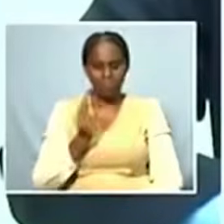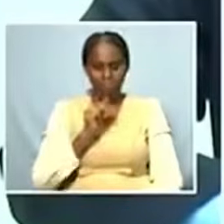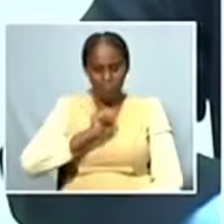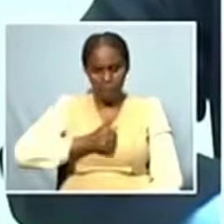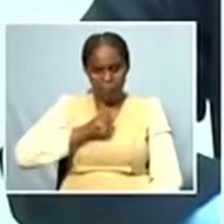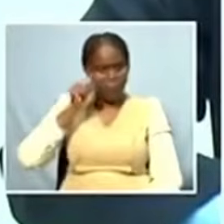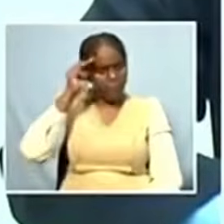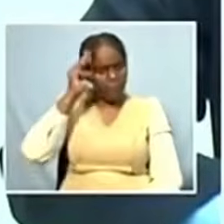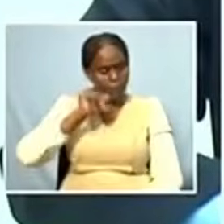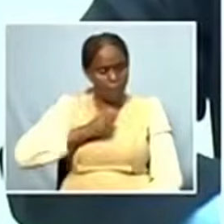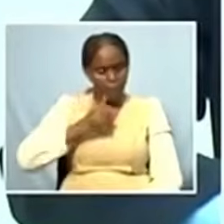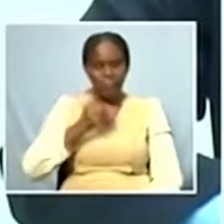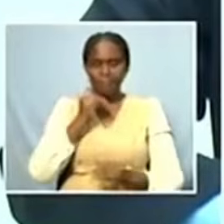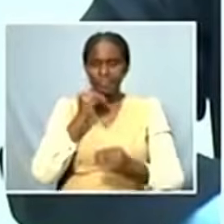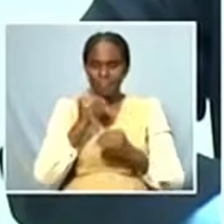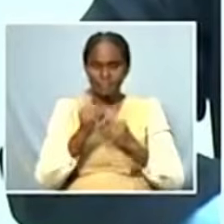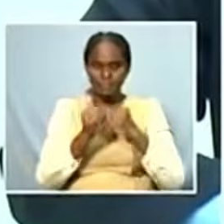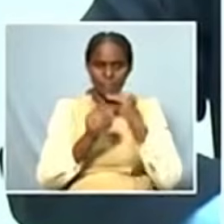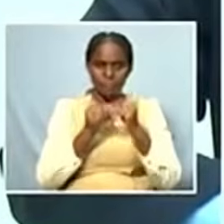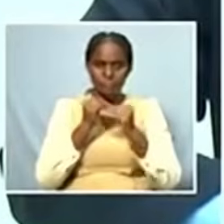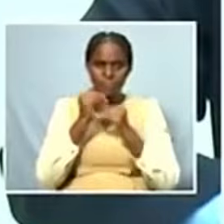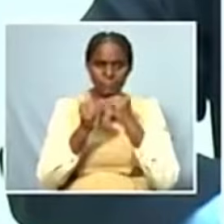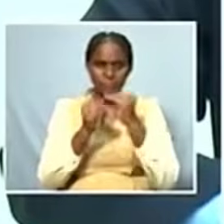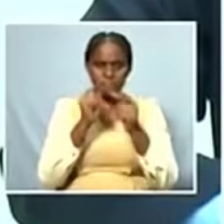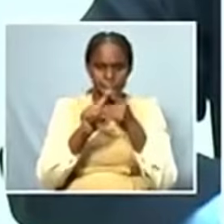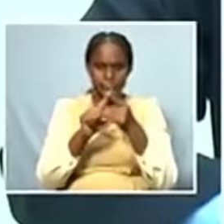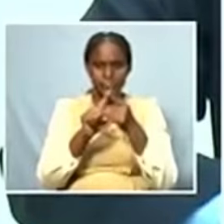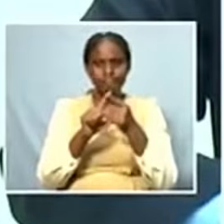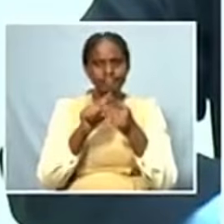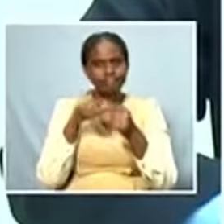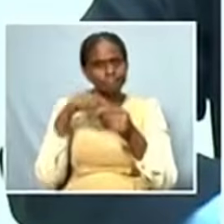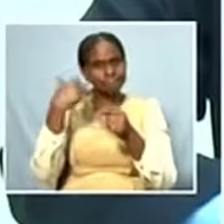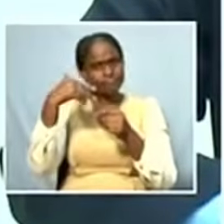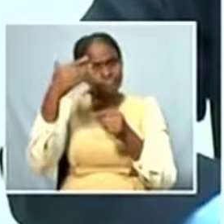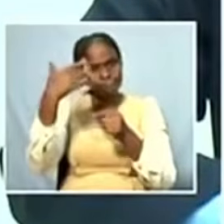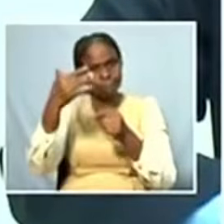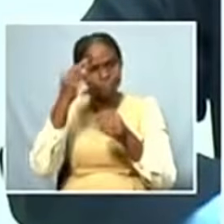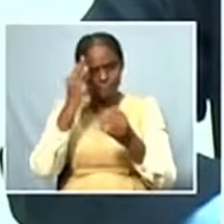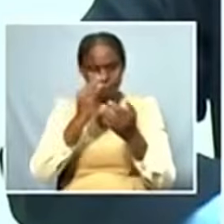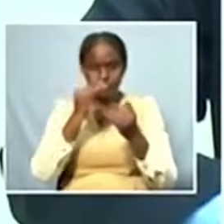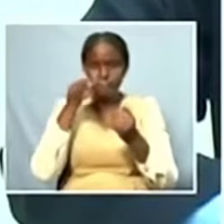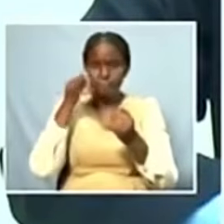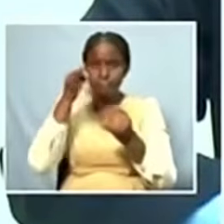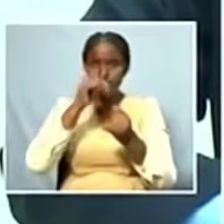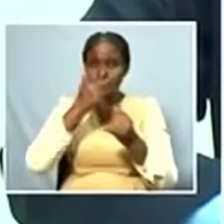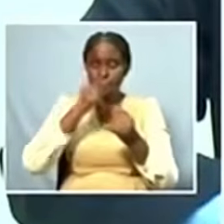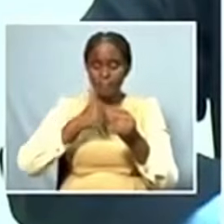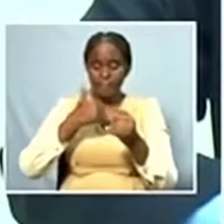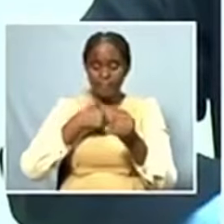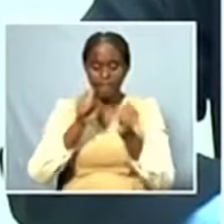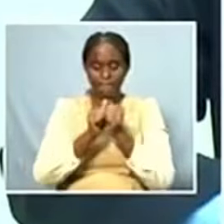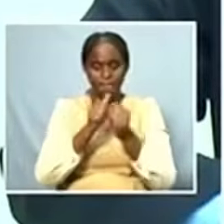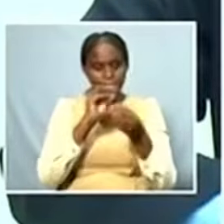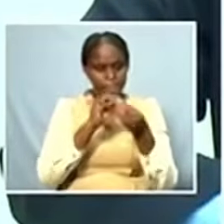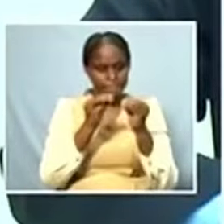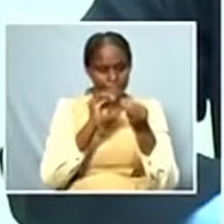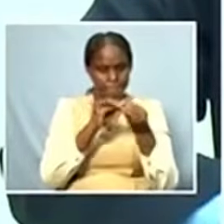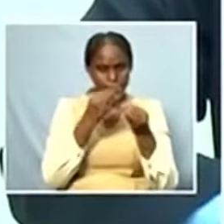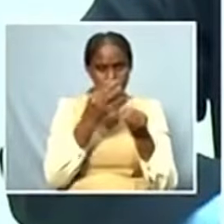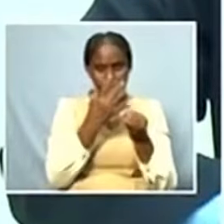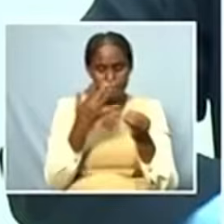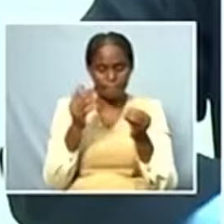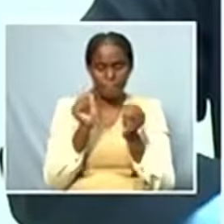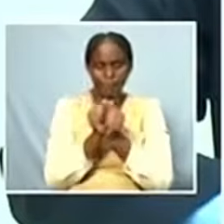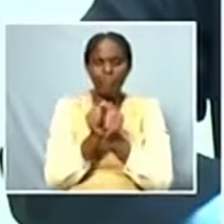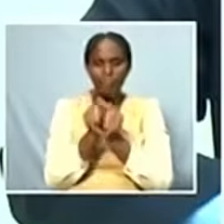are taking steps to this in future, in the sense that we've come up with a number of things in terms